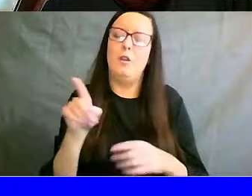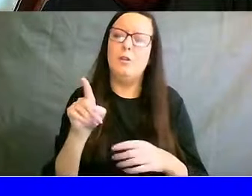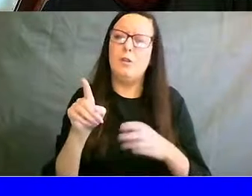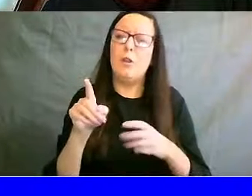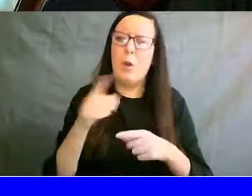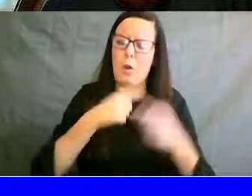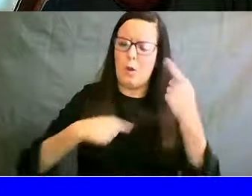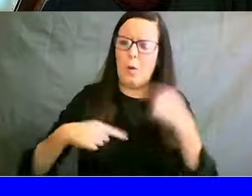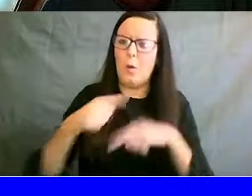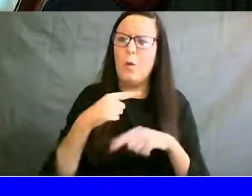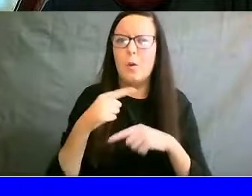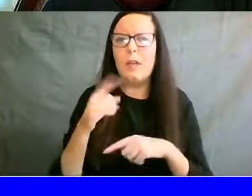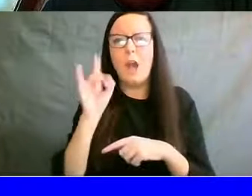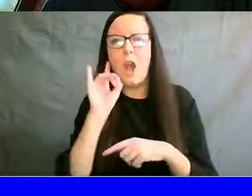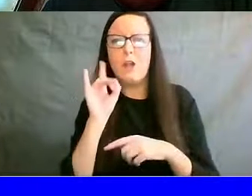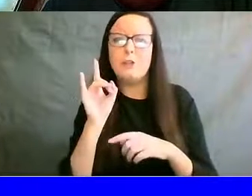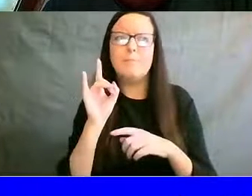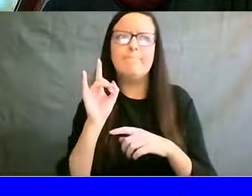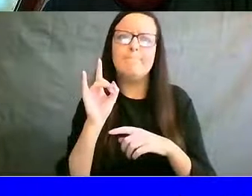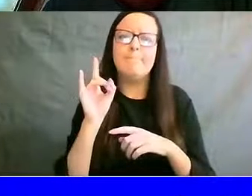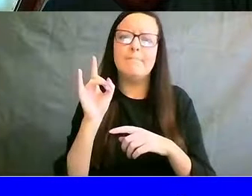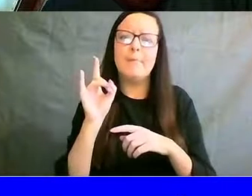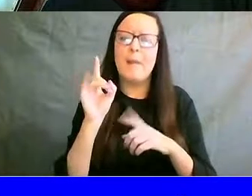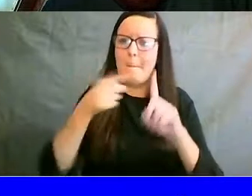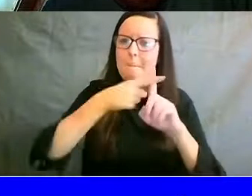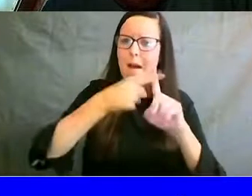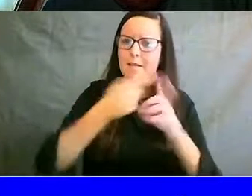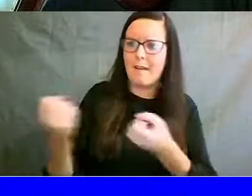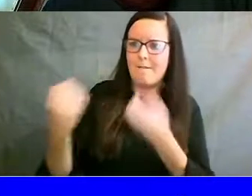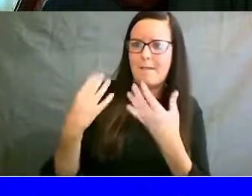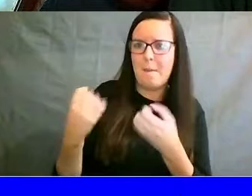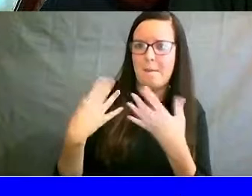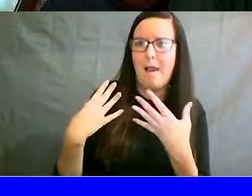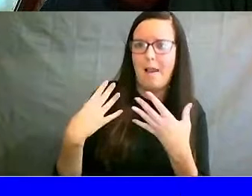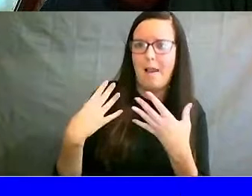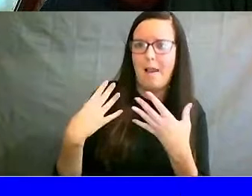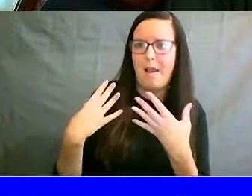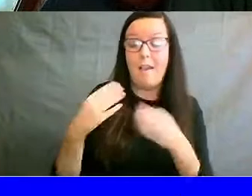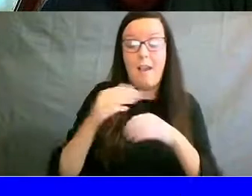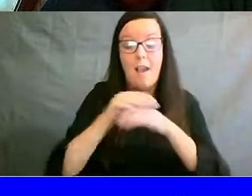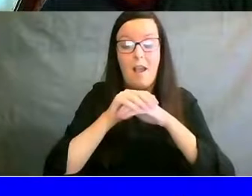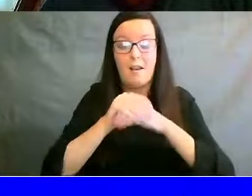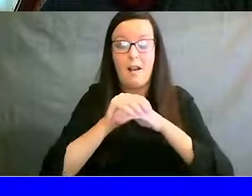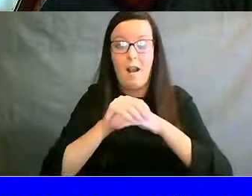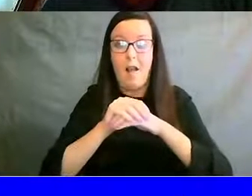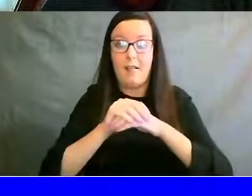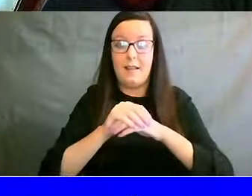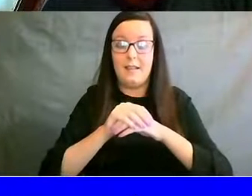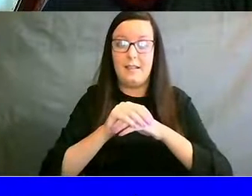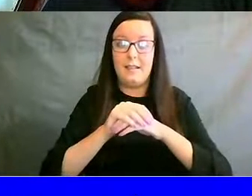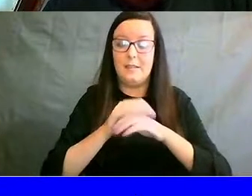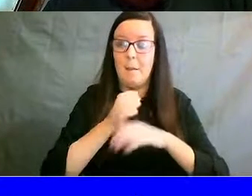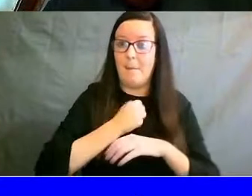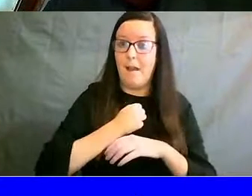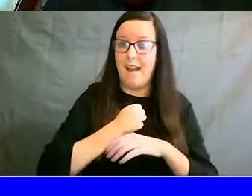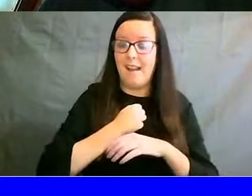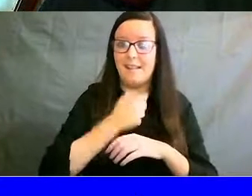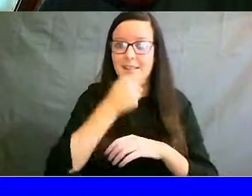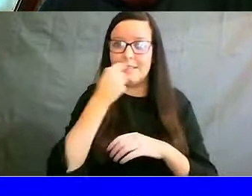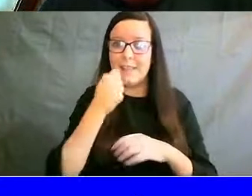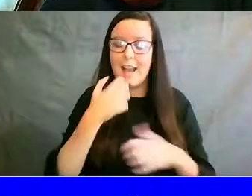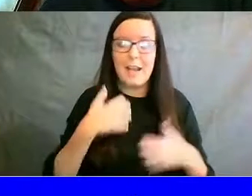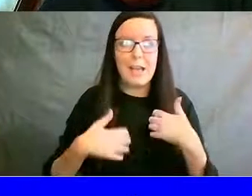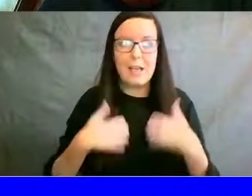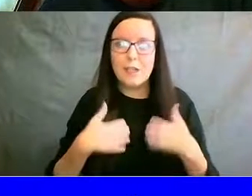we similarly heard very positive feedback, and we spoke to them. A colleague of mine actually went on that, and she said it was interesting. I heard this